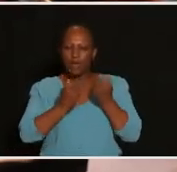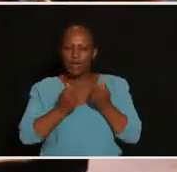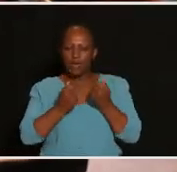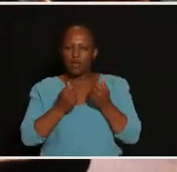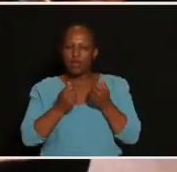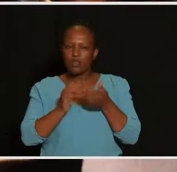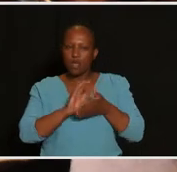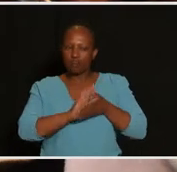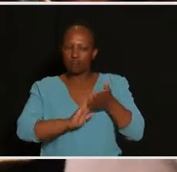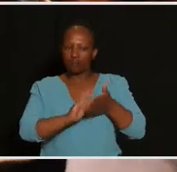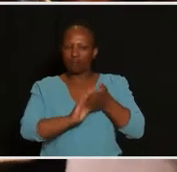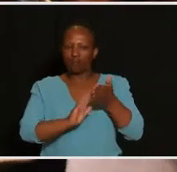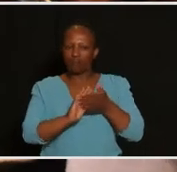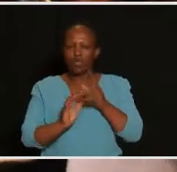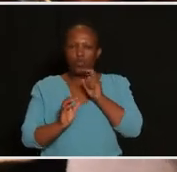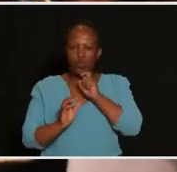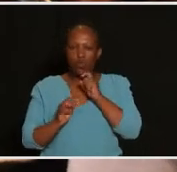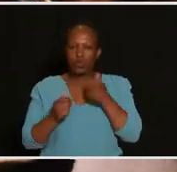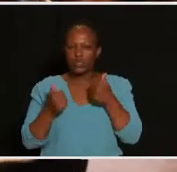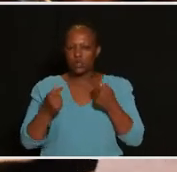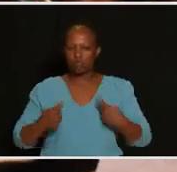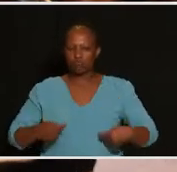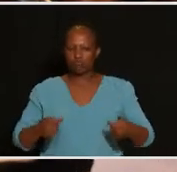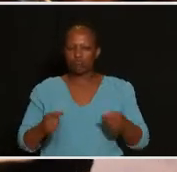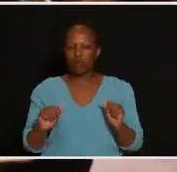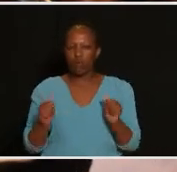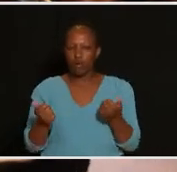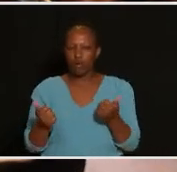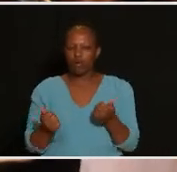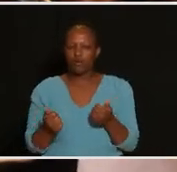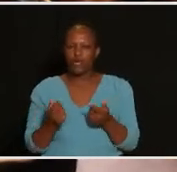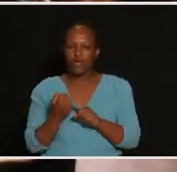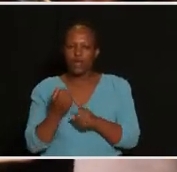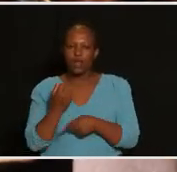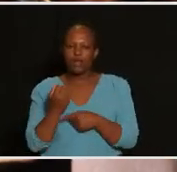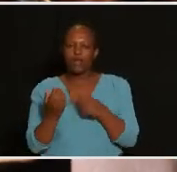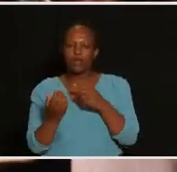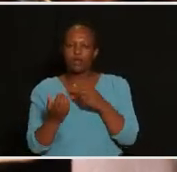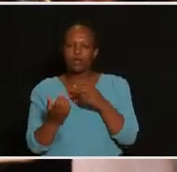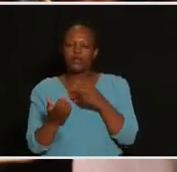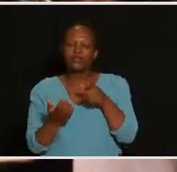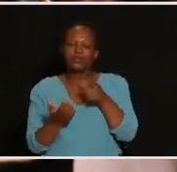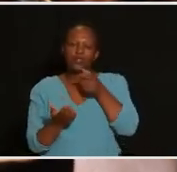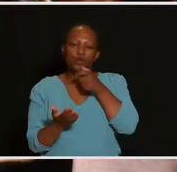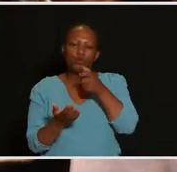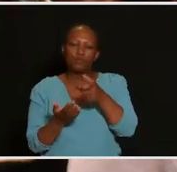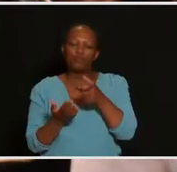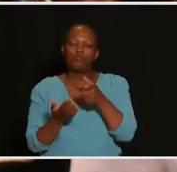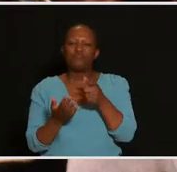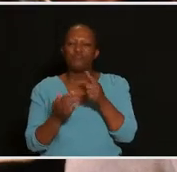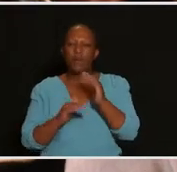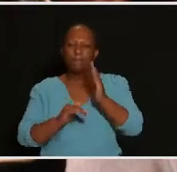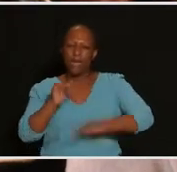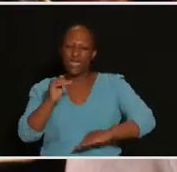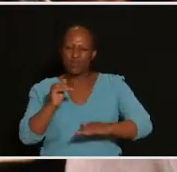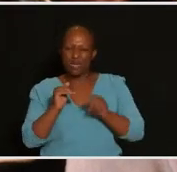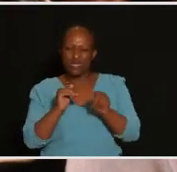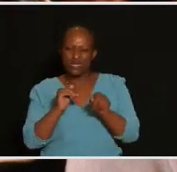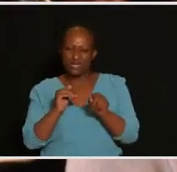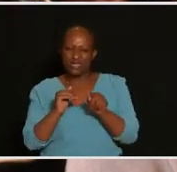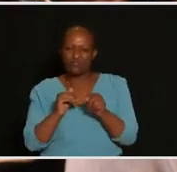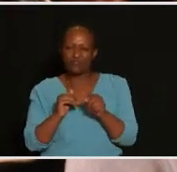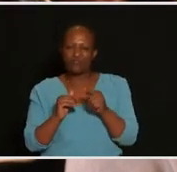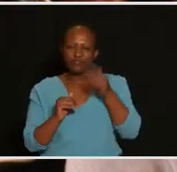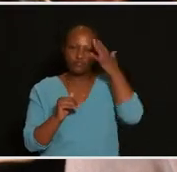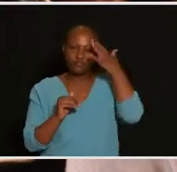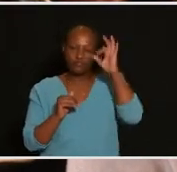a good way lastly I would like to comment on corporal punishment the government took away